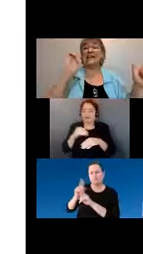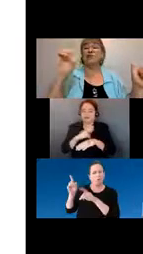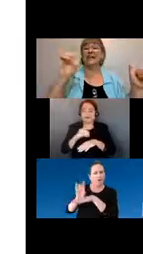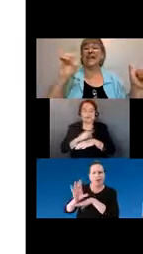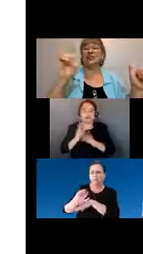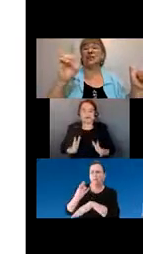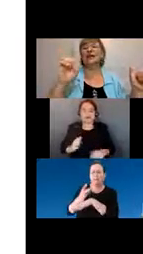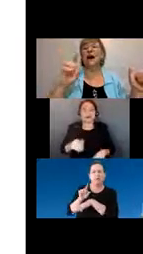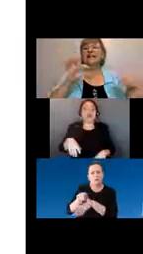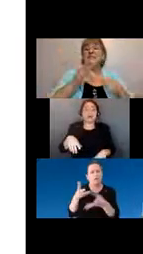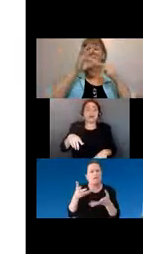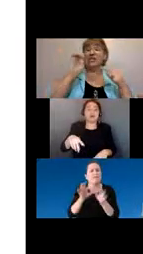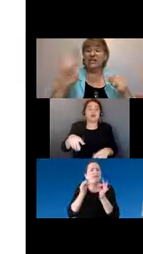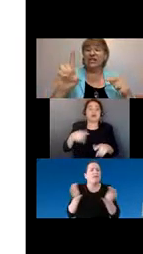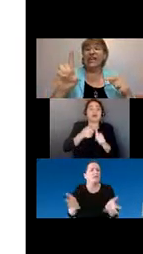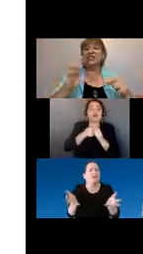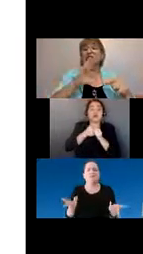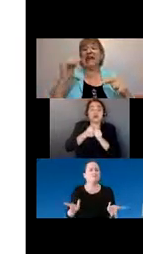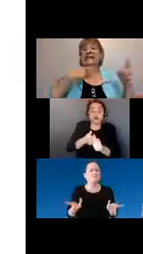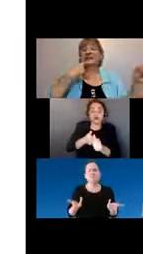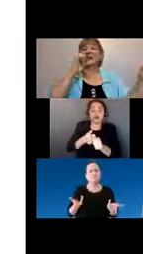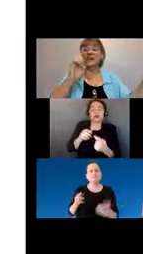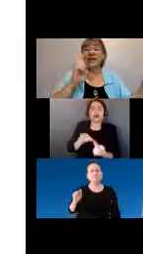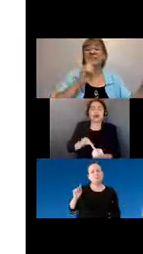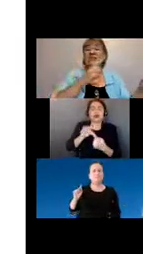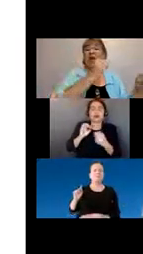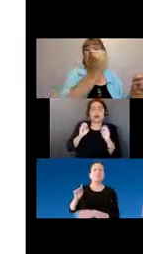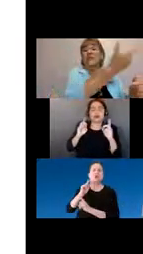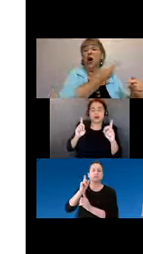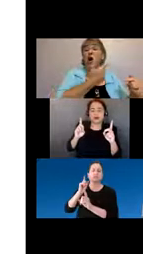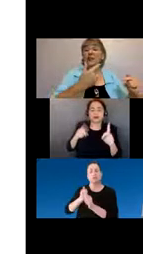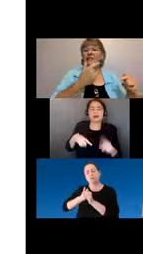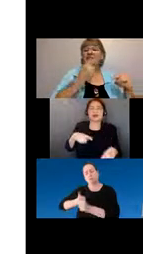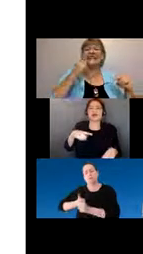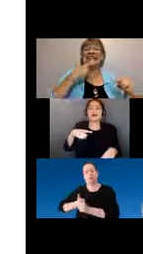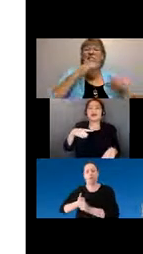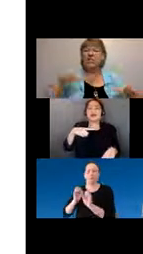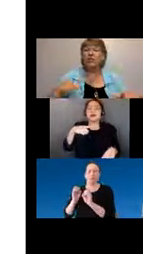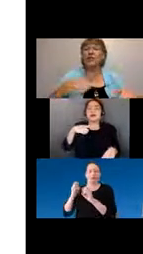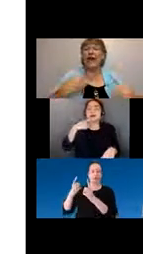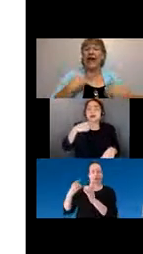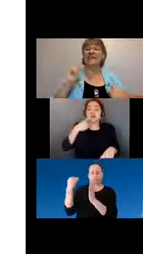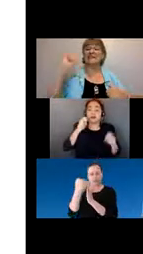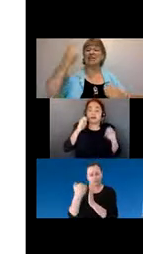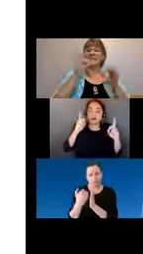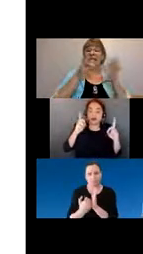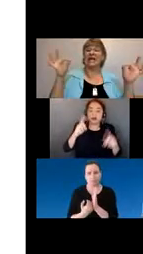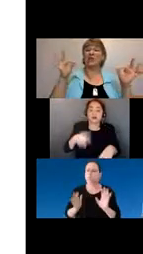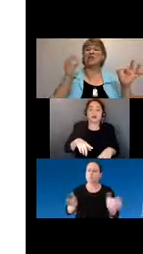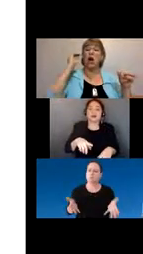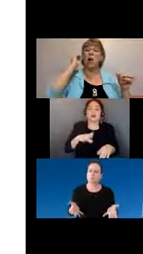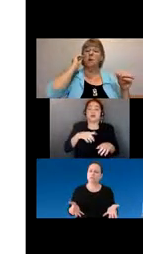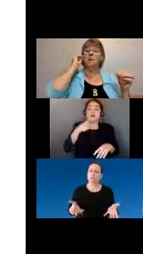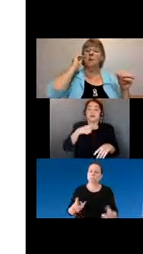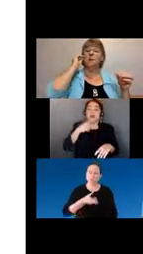the education, special education, and hearing education. The hearing children have a first language